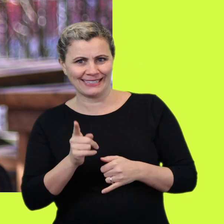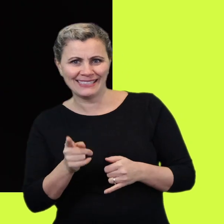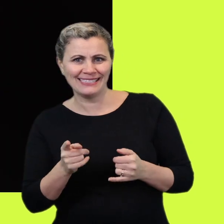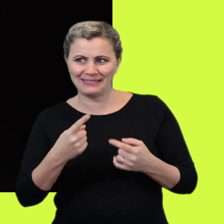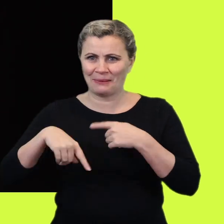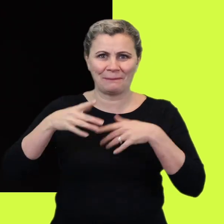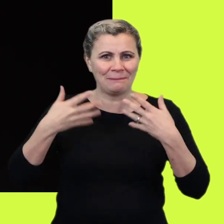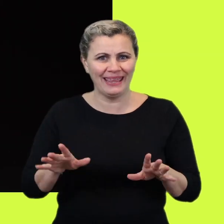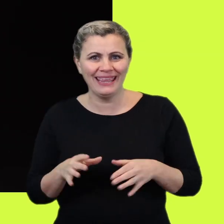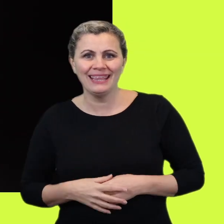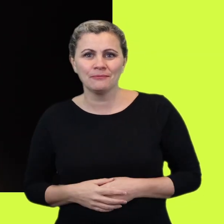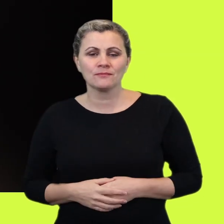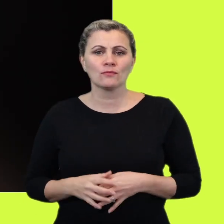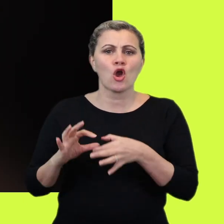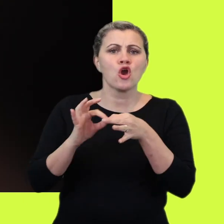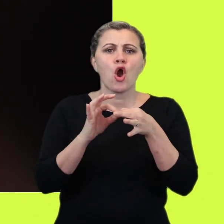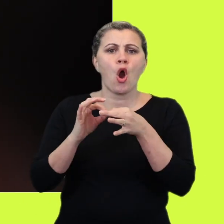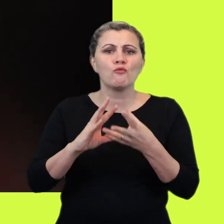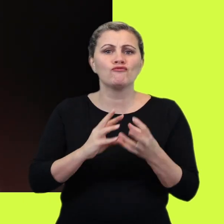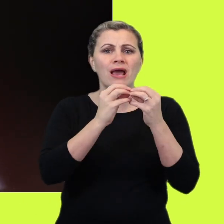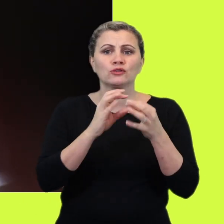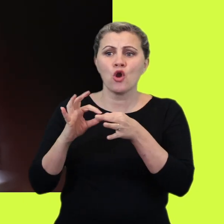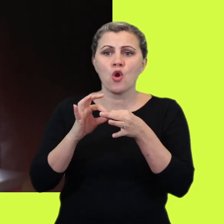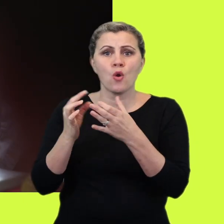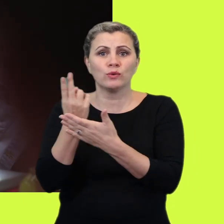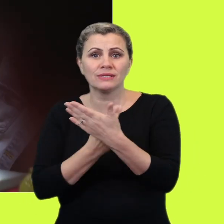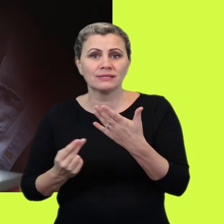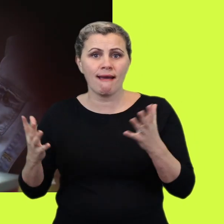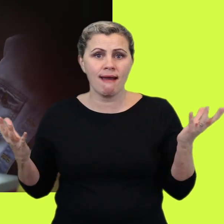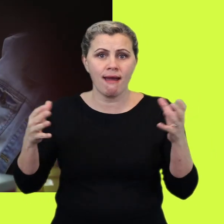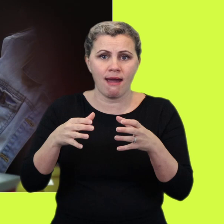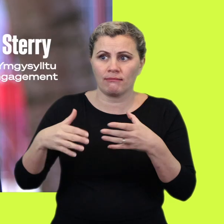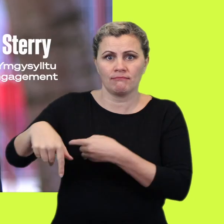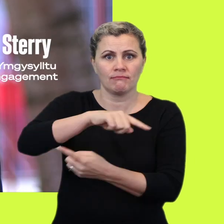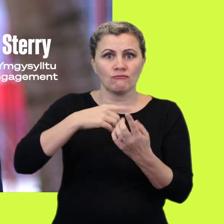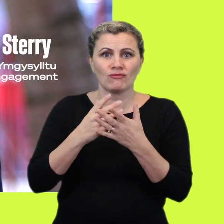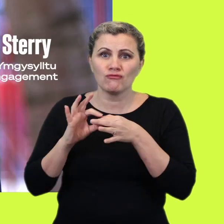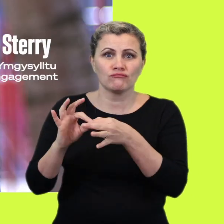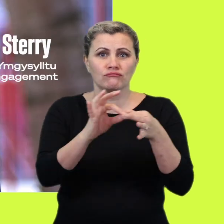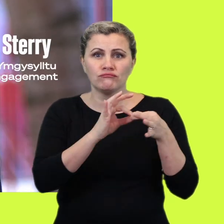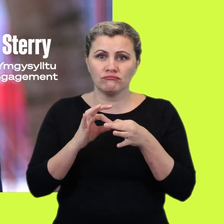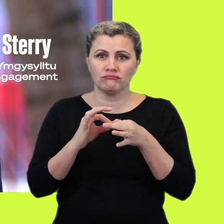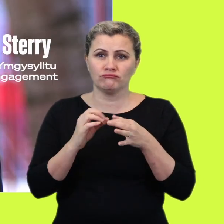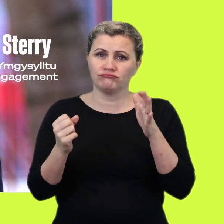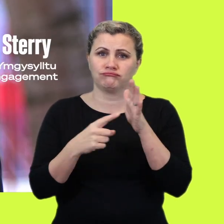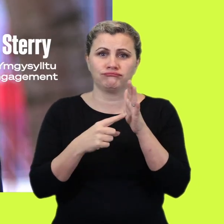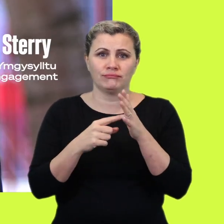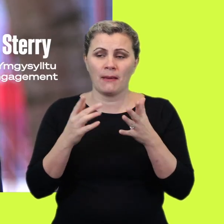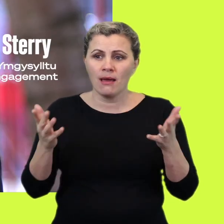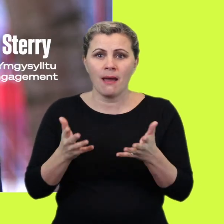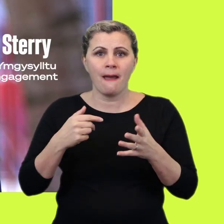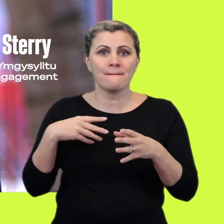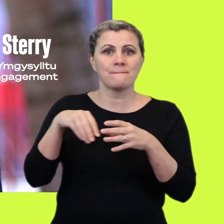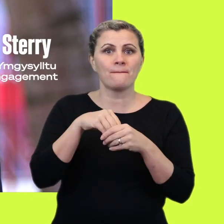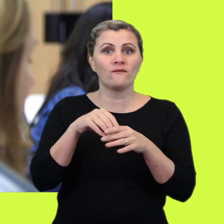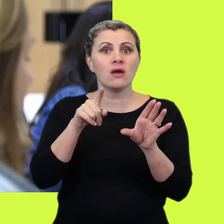diwedd. Co-creation and co-design sits at the heart of the relationship that we are creating with every member of Young